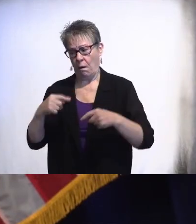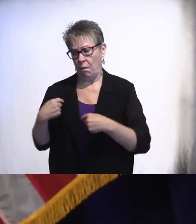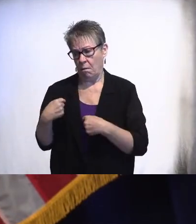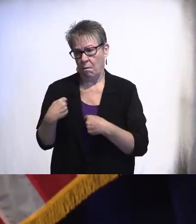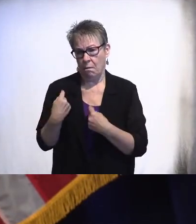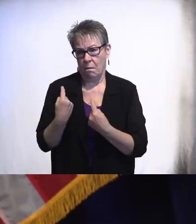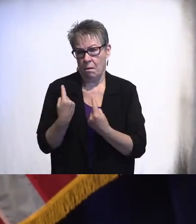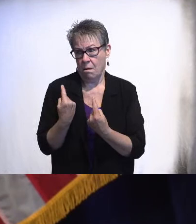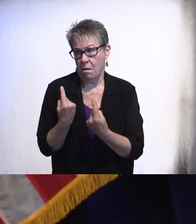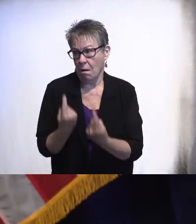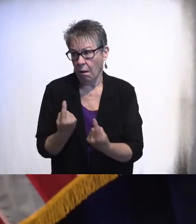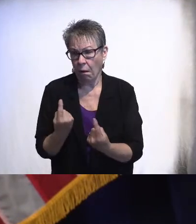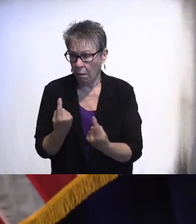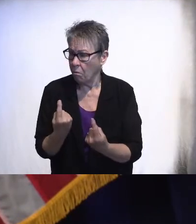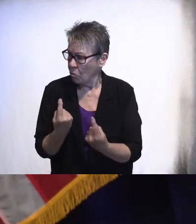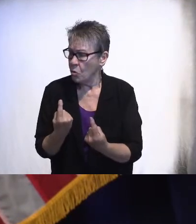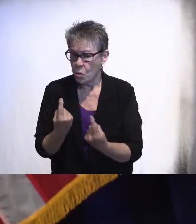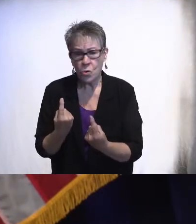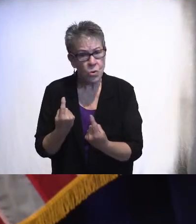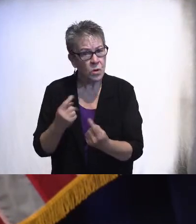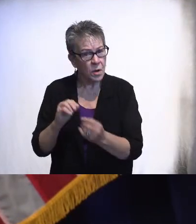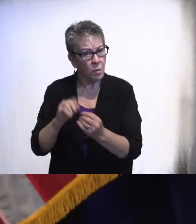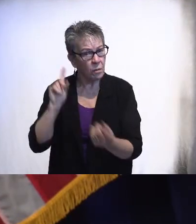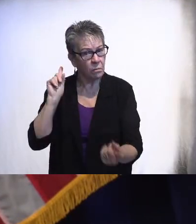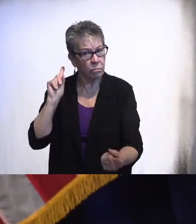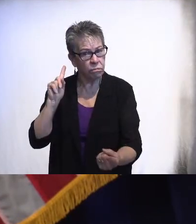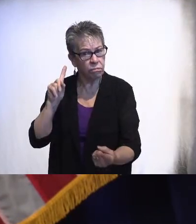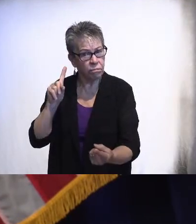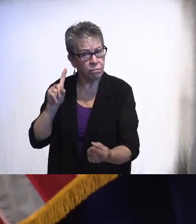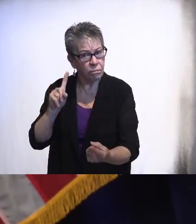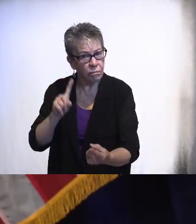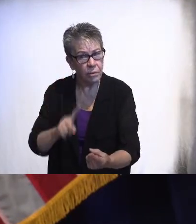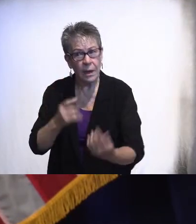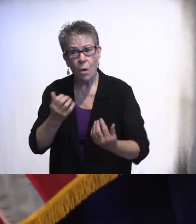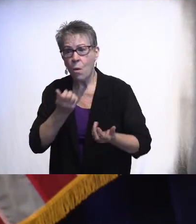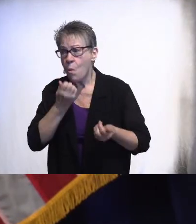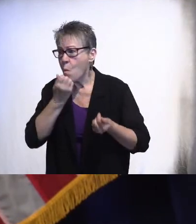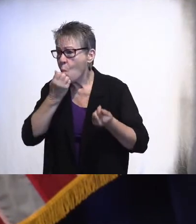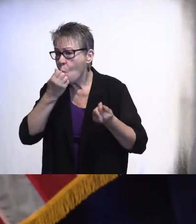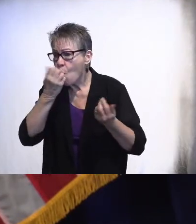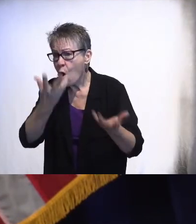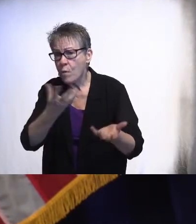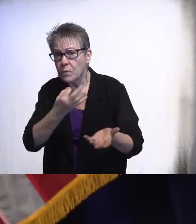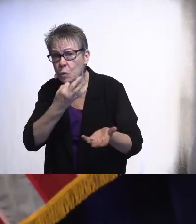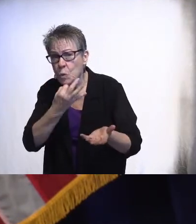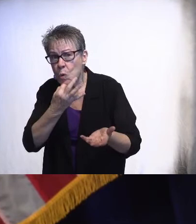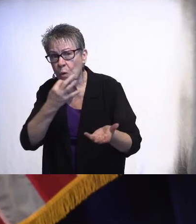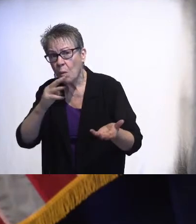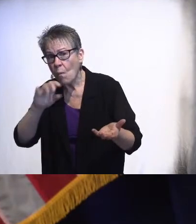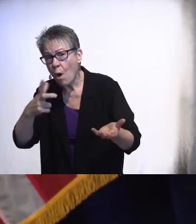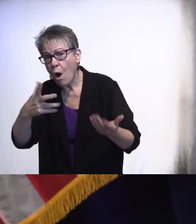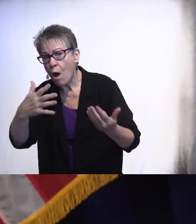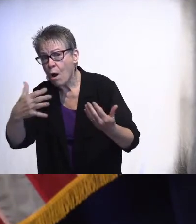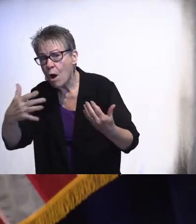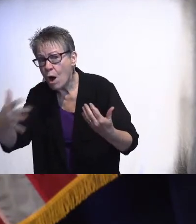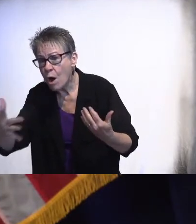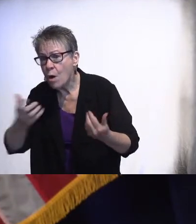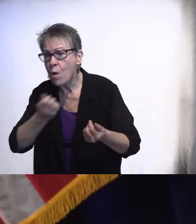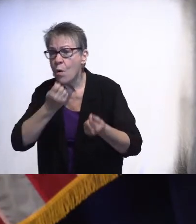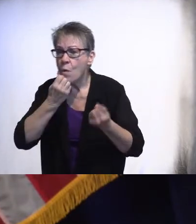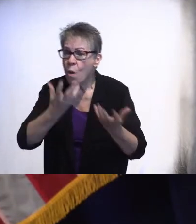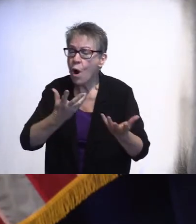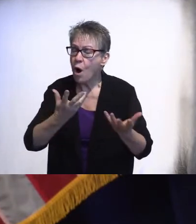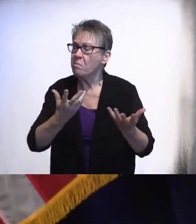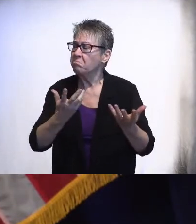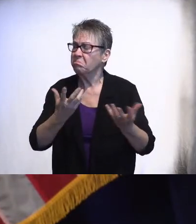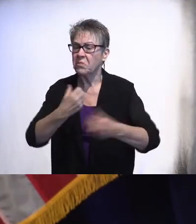the warmer weather and other things coming, how we've seen things happen in the past, it is a reasonable assumption that cases will continue to decline, at least